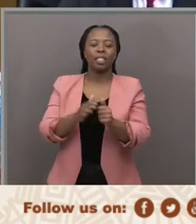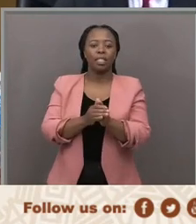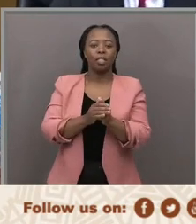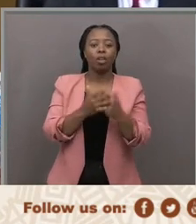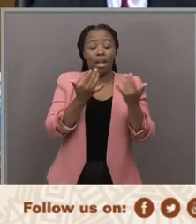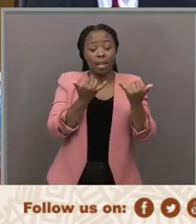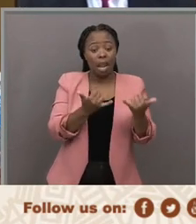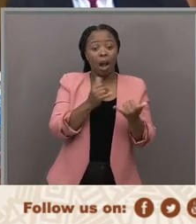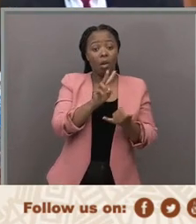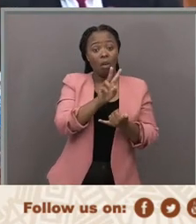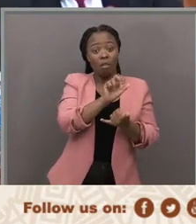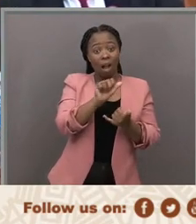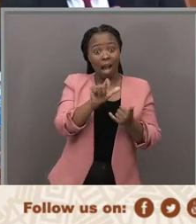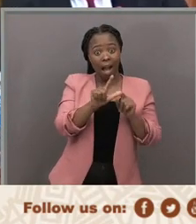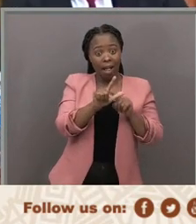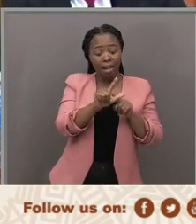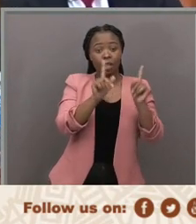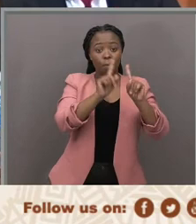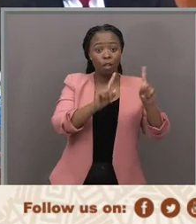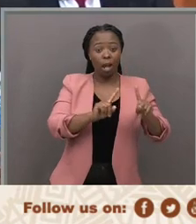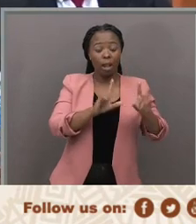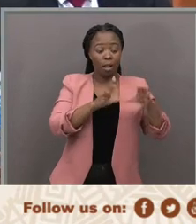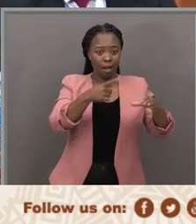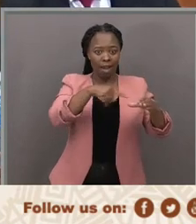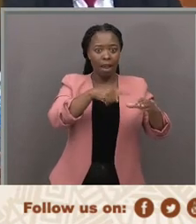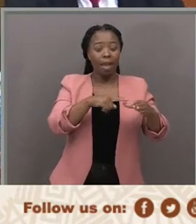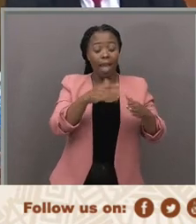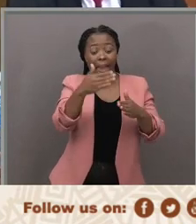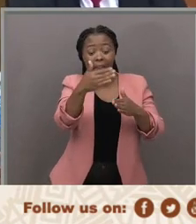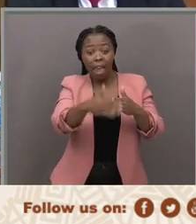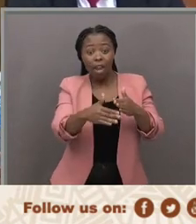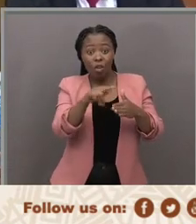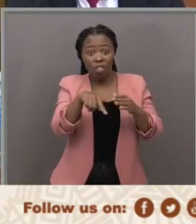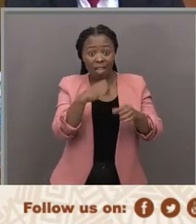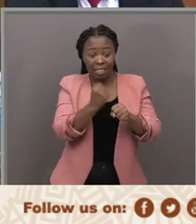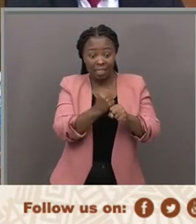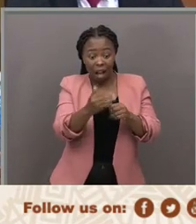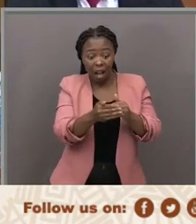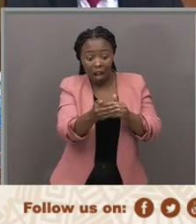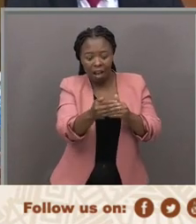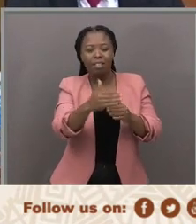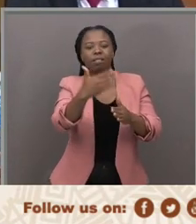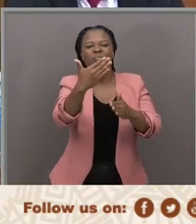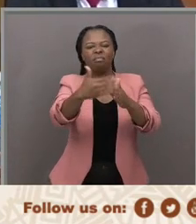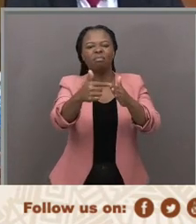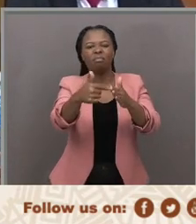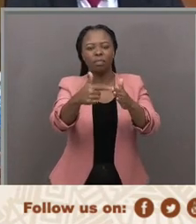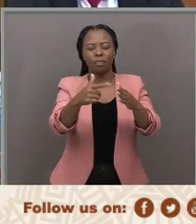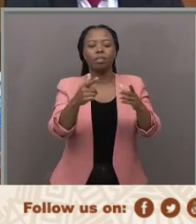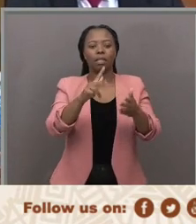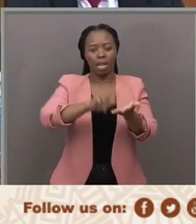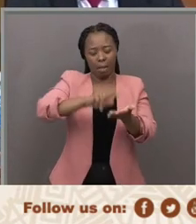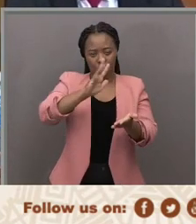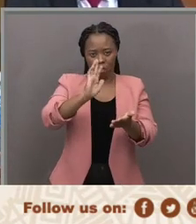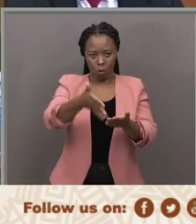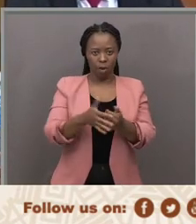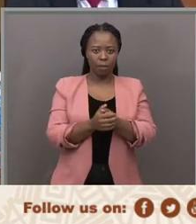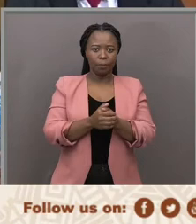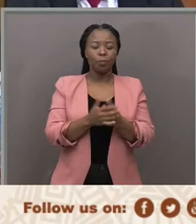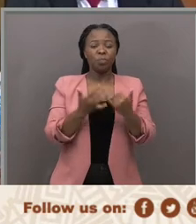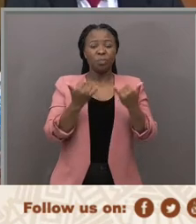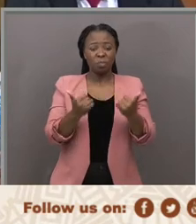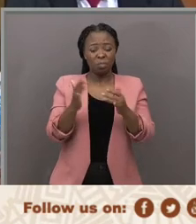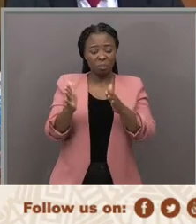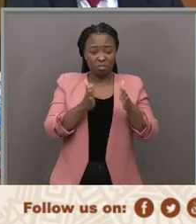Zone will be approved by the end of this year. The DBSA has set aside 1 billion